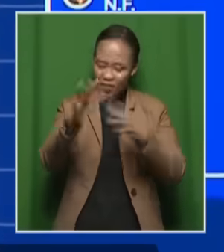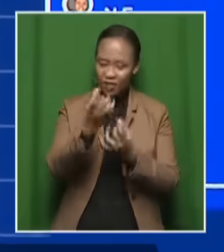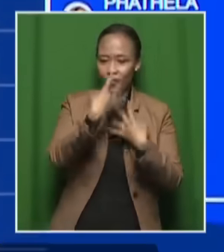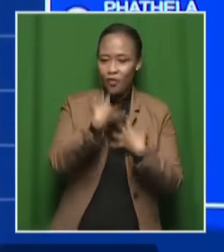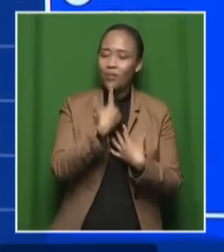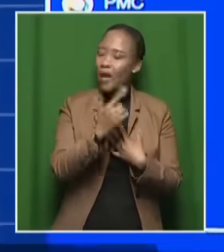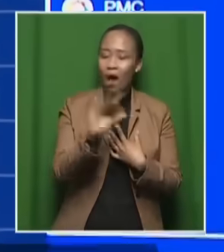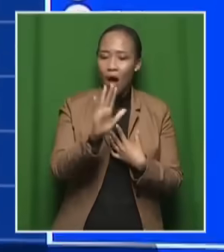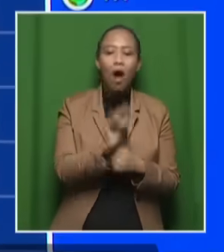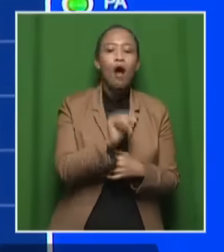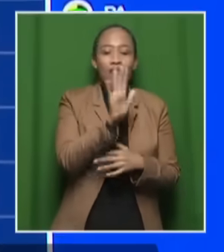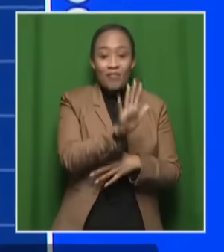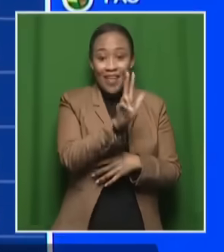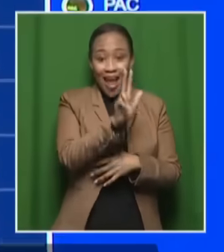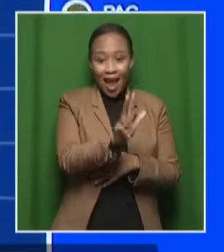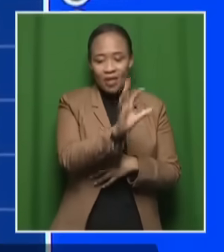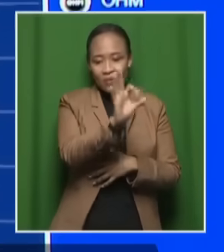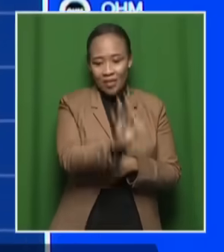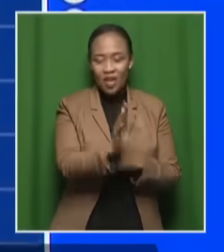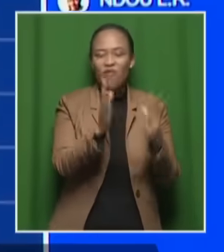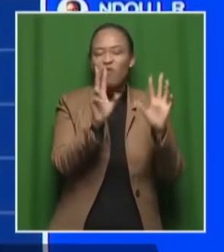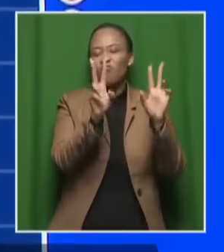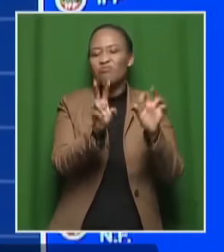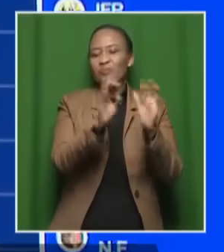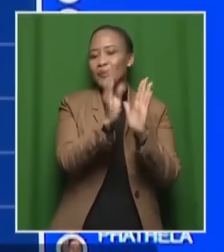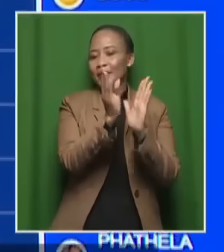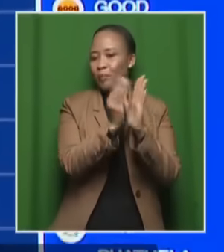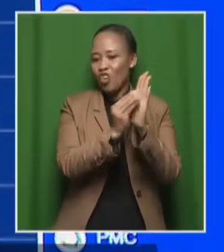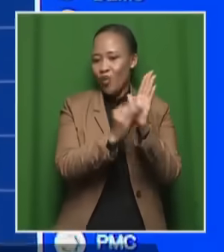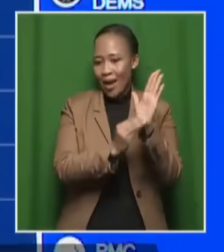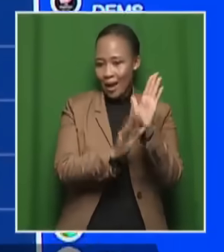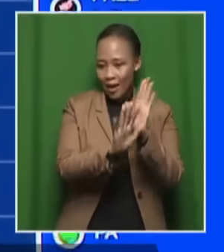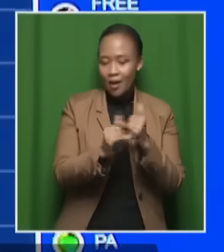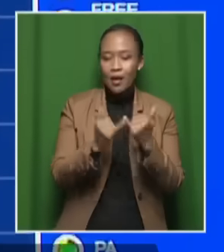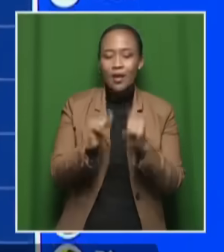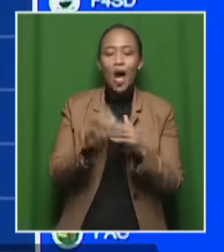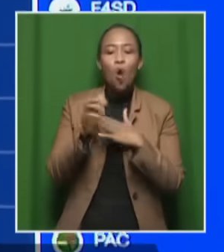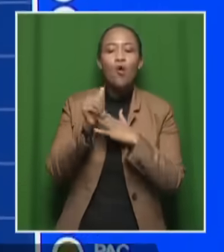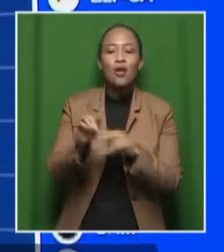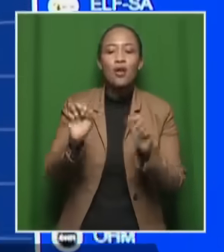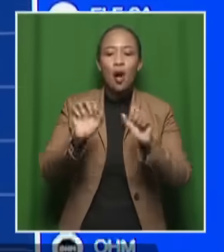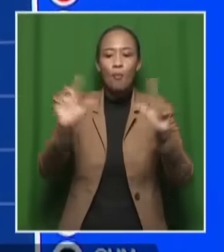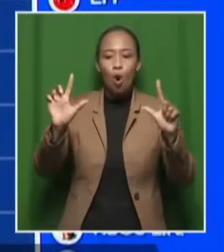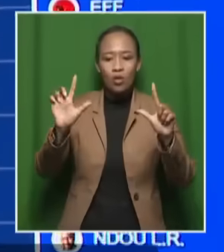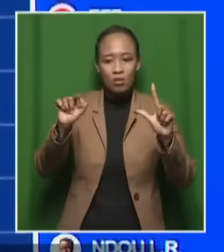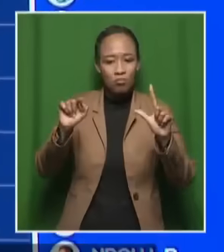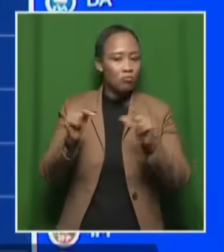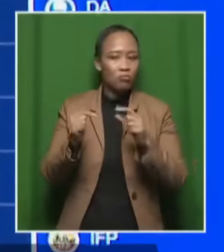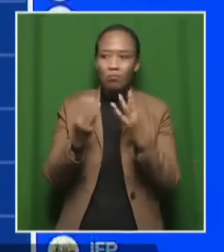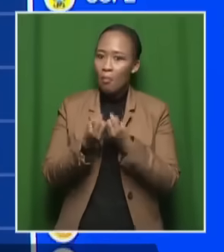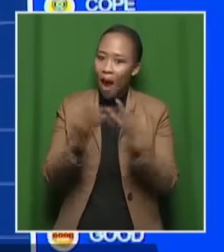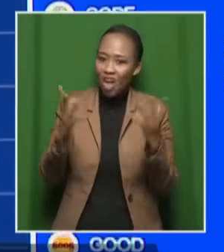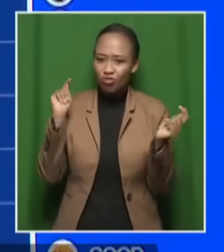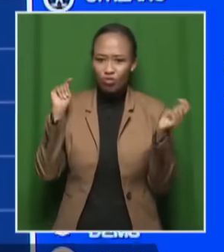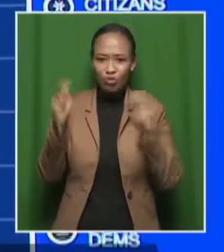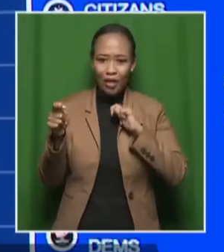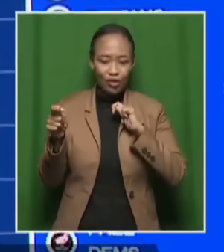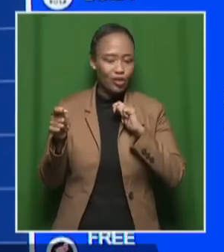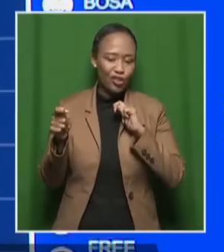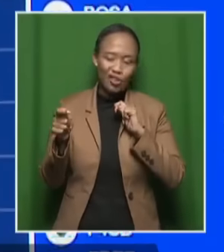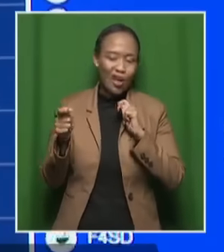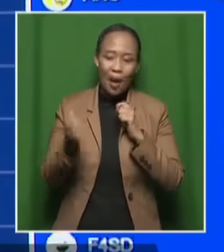around 58% in terms of capturing. And that is the leaderboard. Nothing much has changed from the last time, except